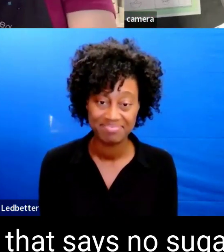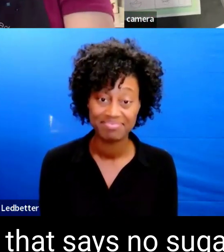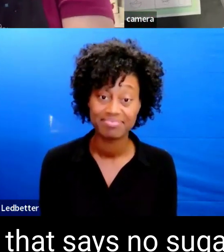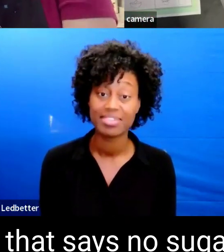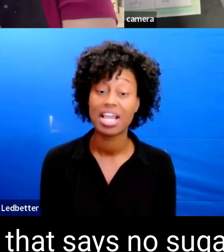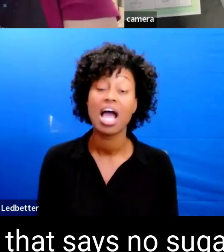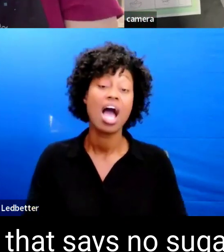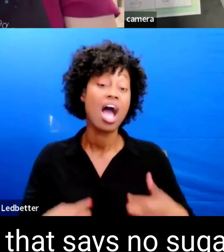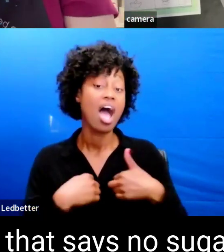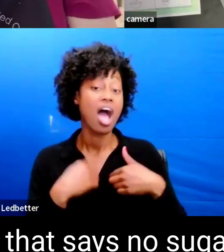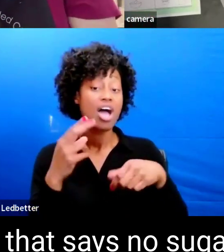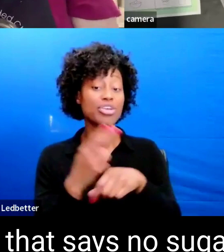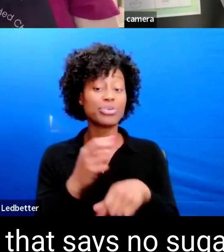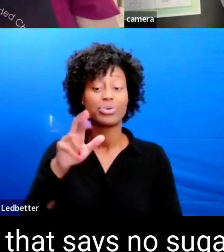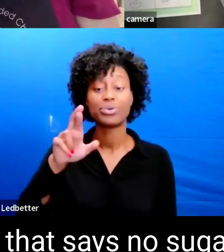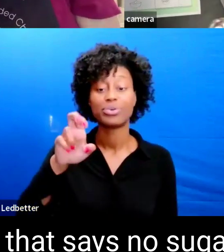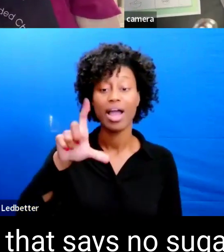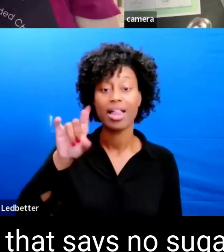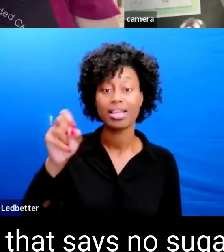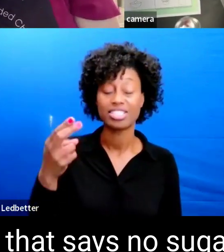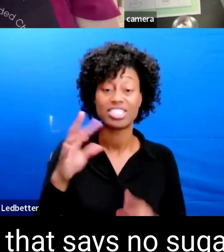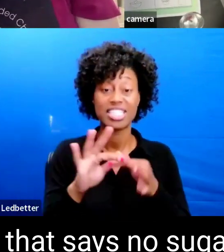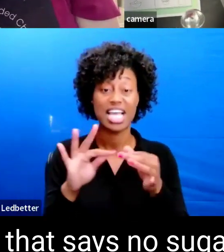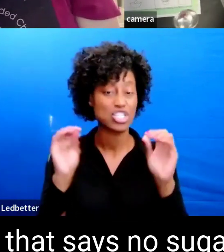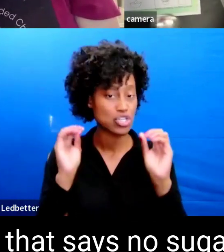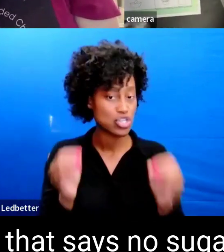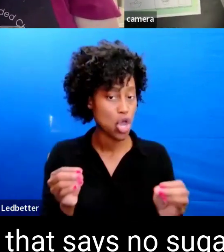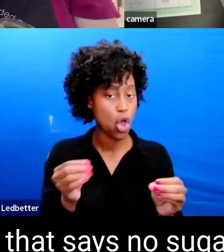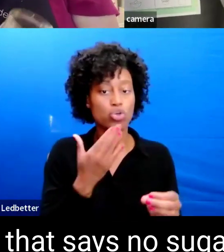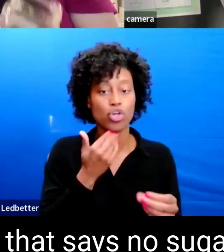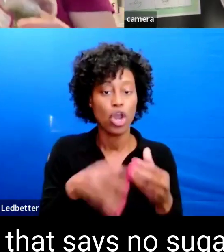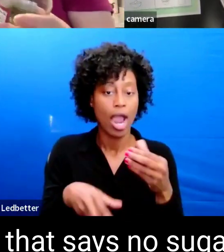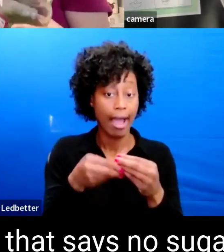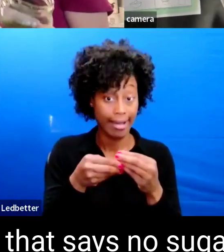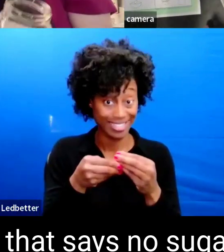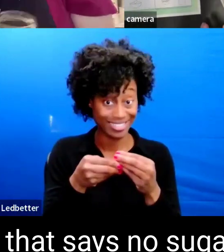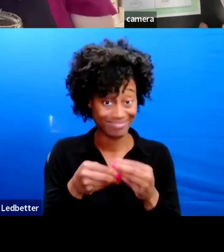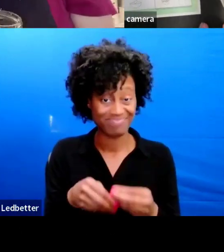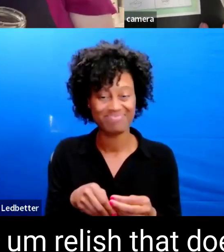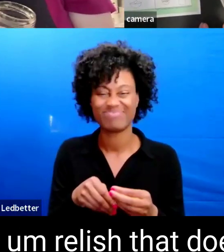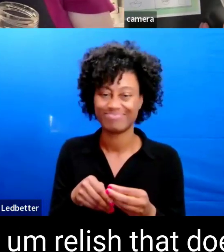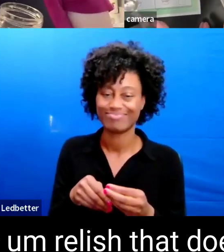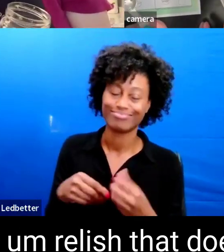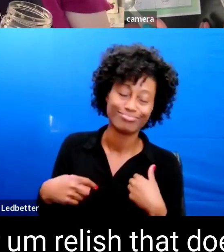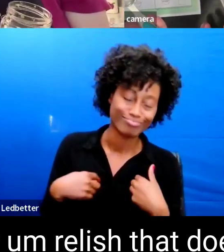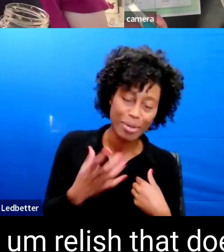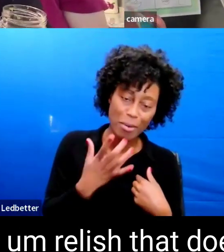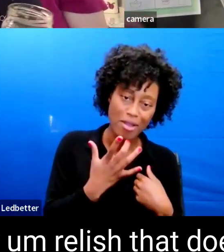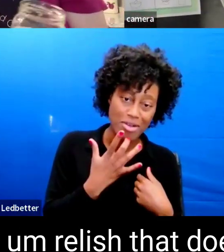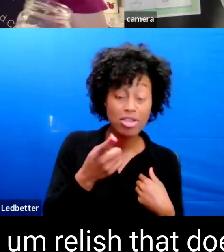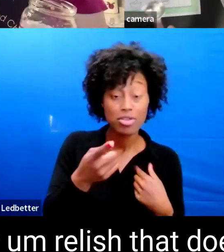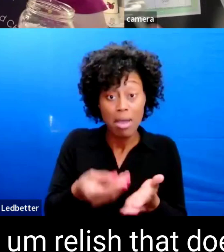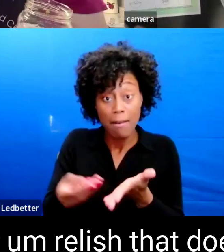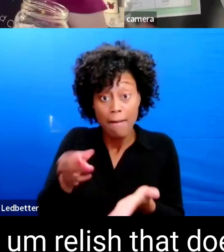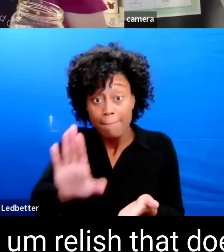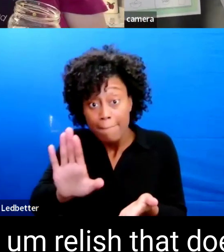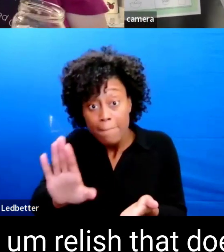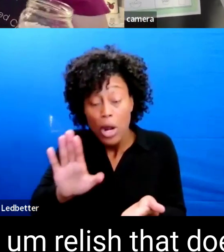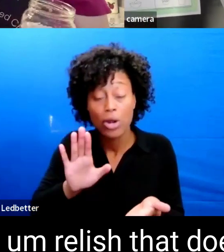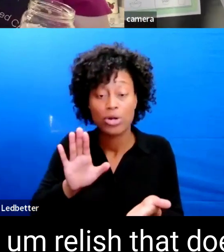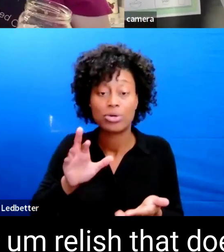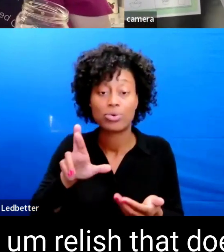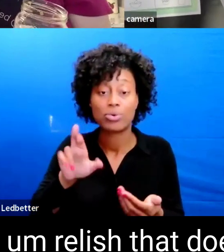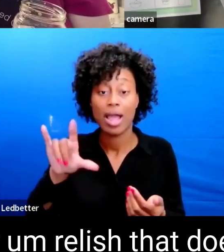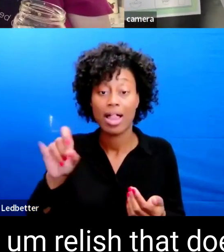Now, I use relish that says no sugar added to it. You may buy your relish